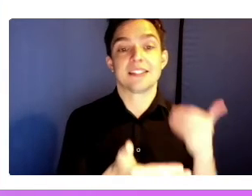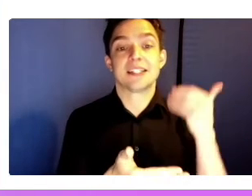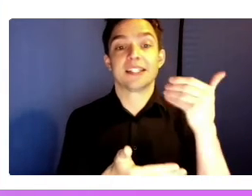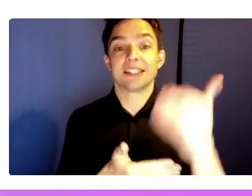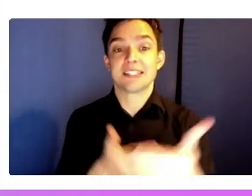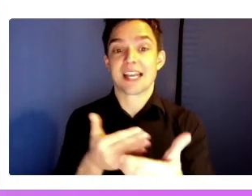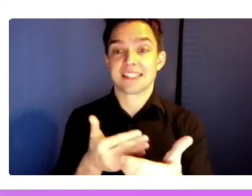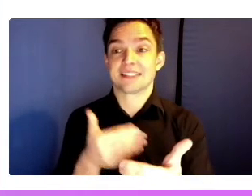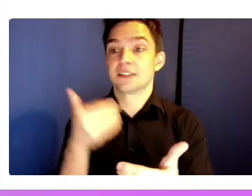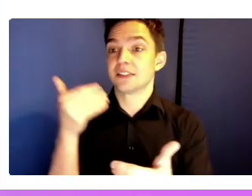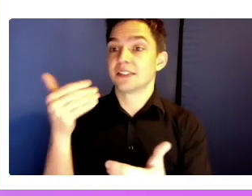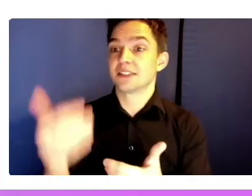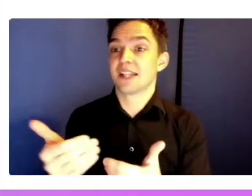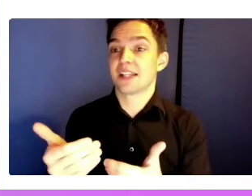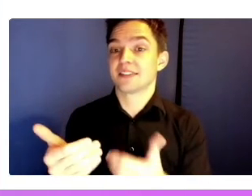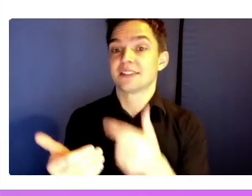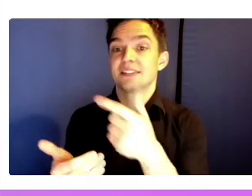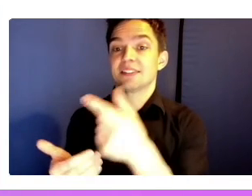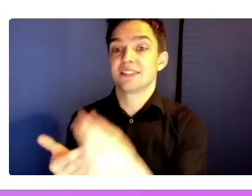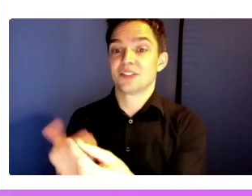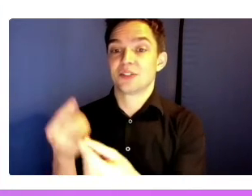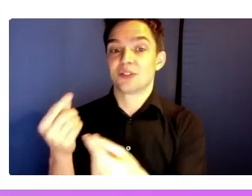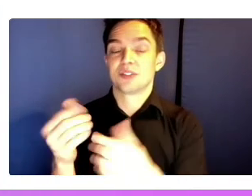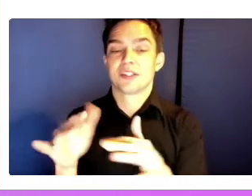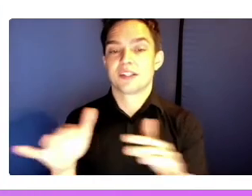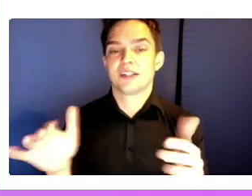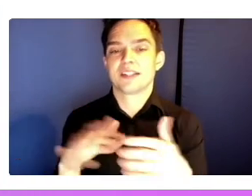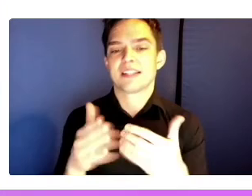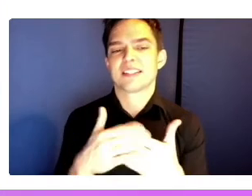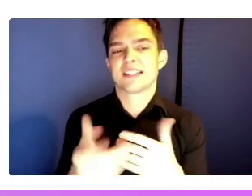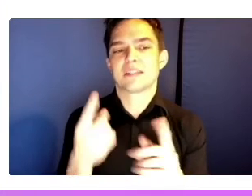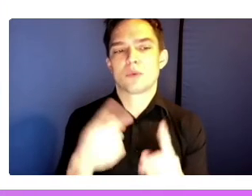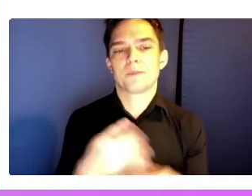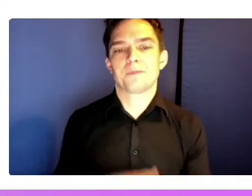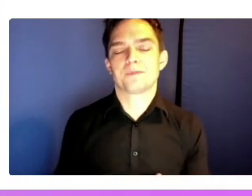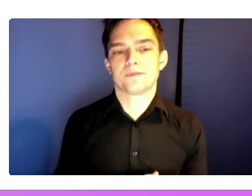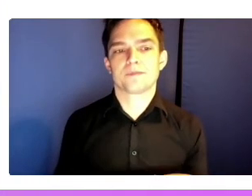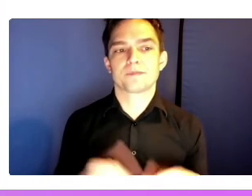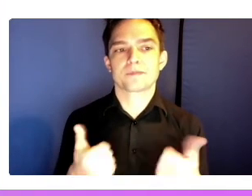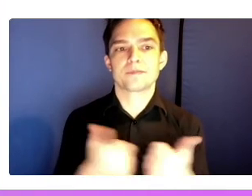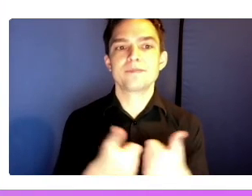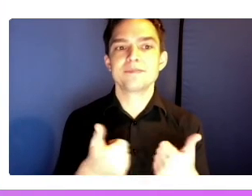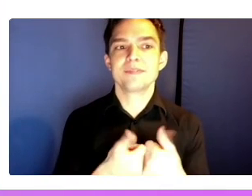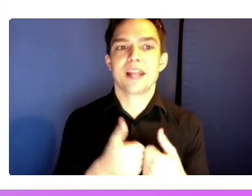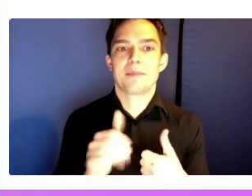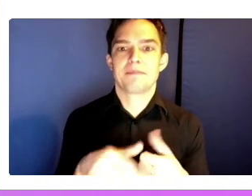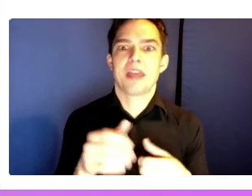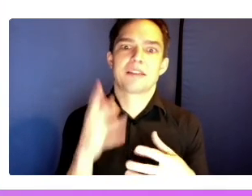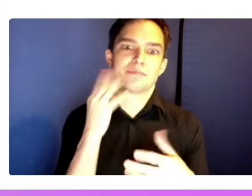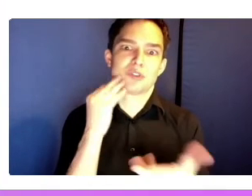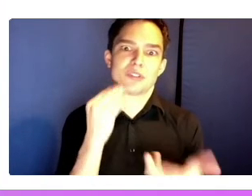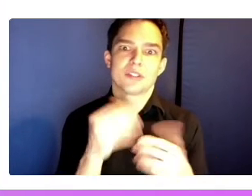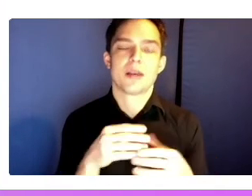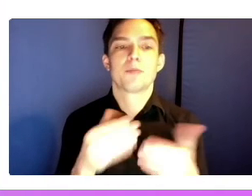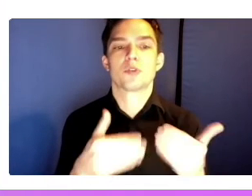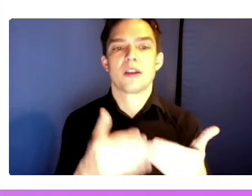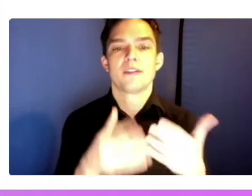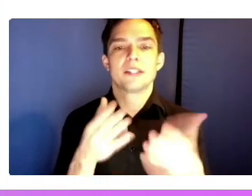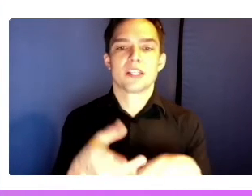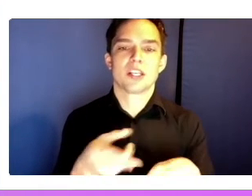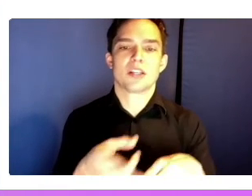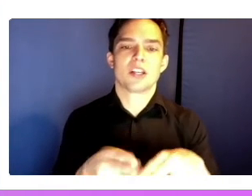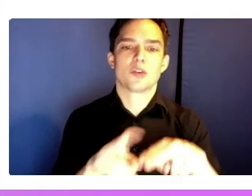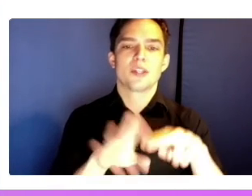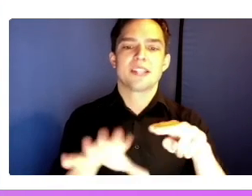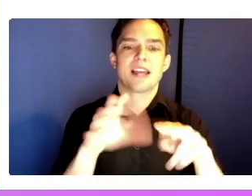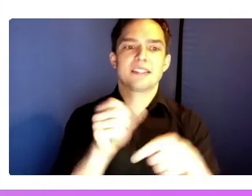the Lego. And that leads me to my next point. Gamify the experience, progressively increase the difficulty. And